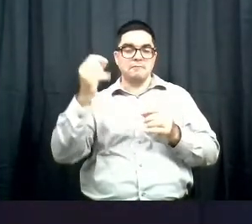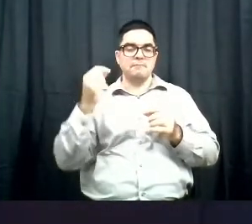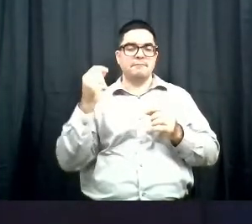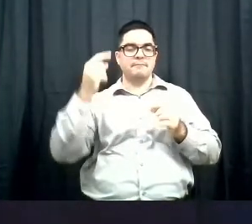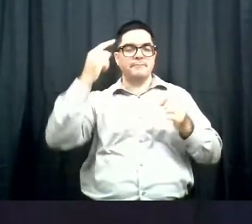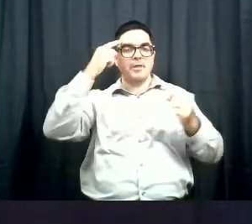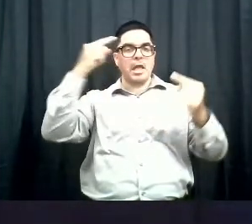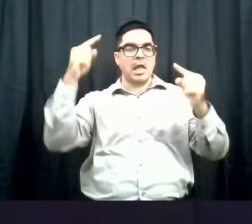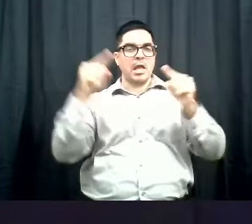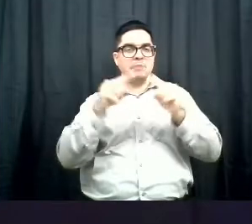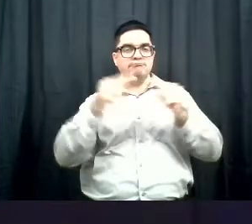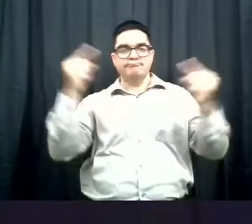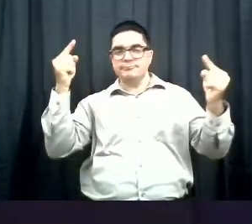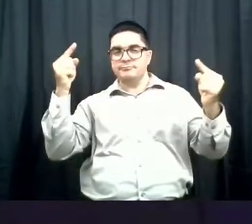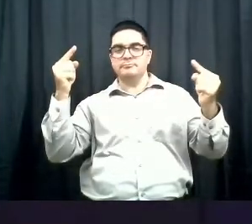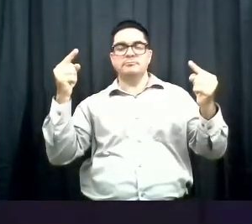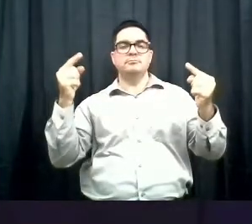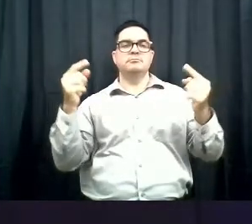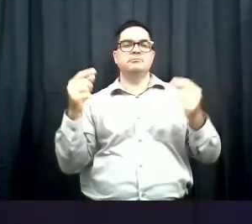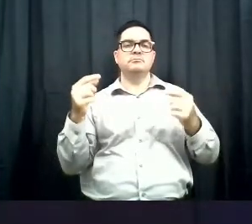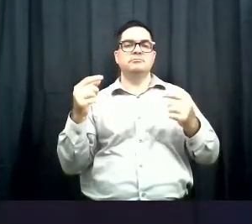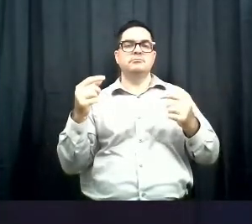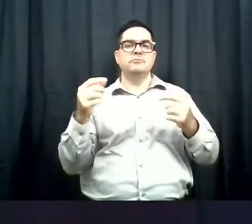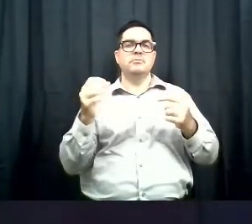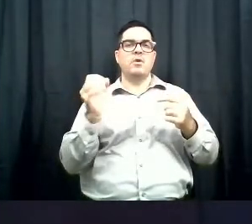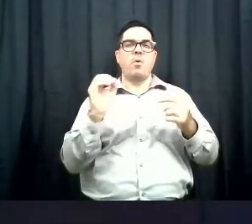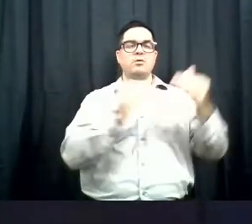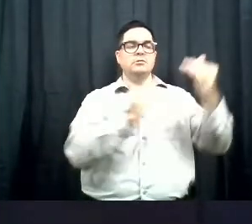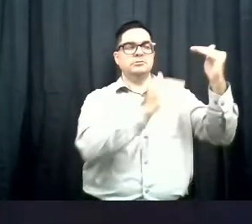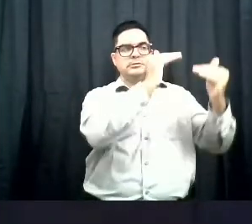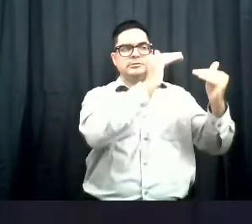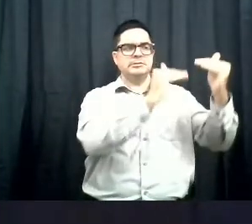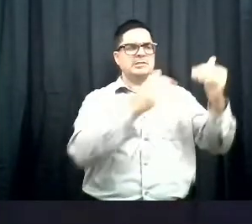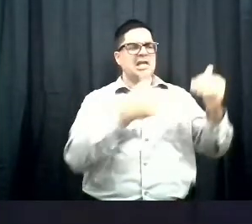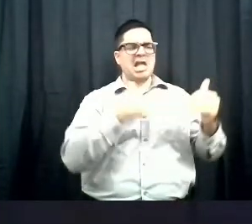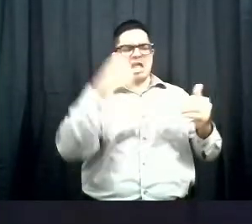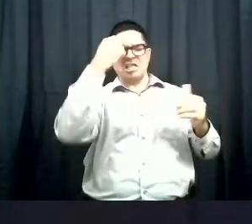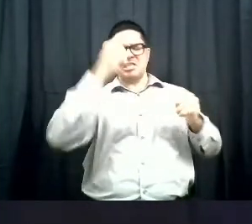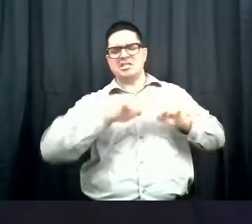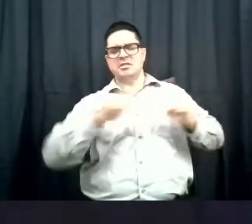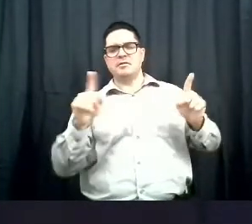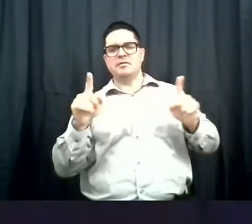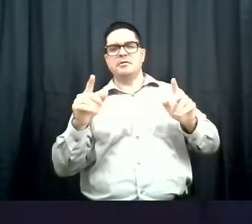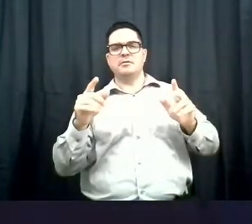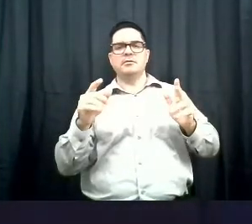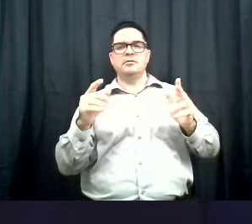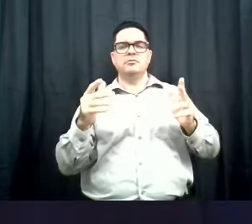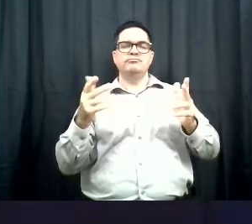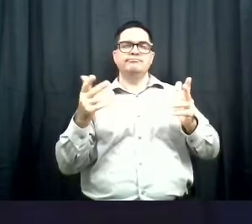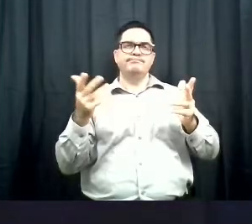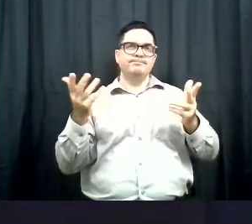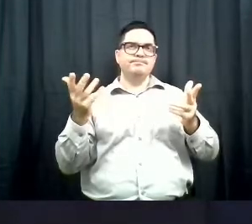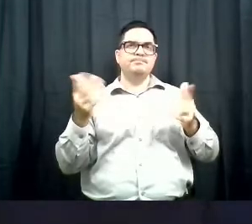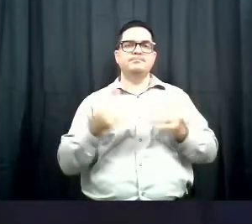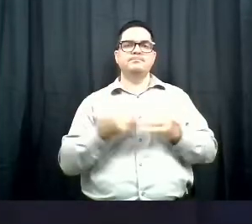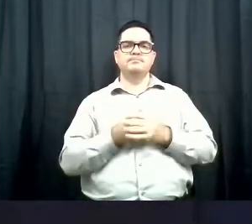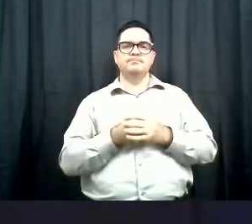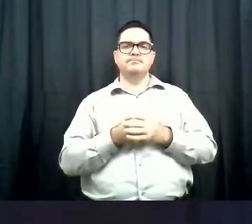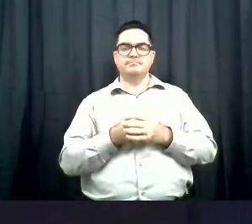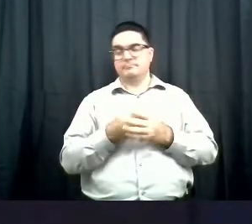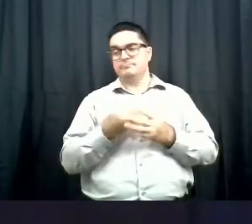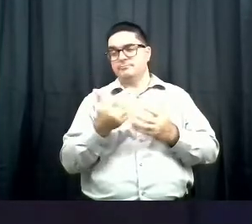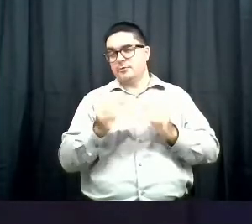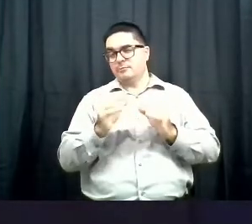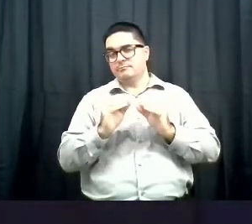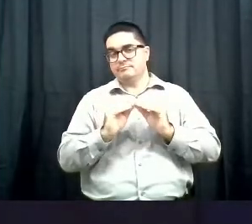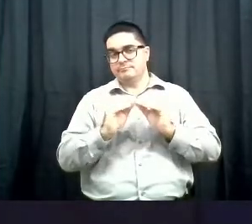revenue forecasts and our expectations for greater government efficiency, and there are disagreements.